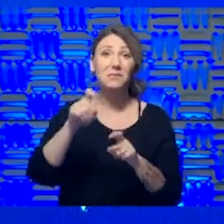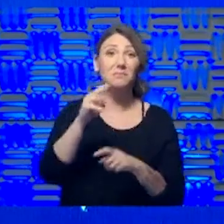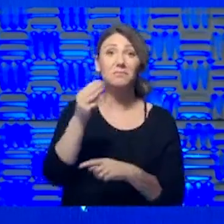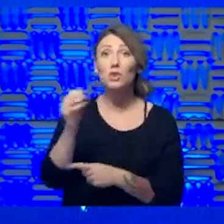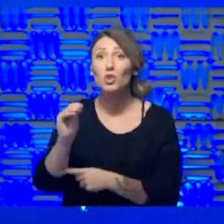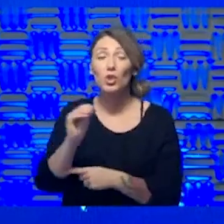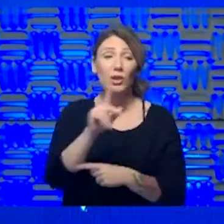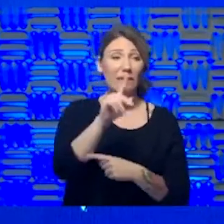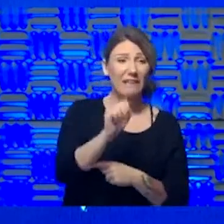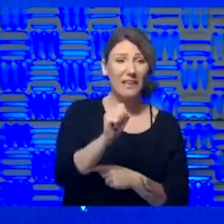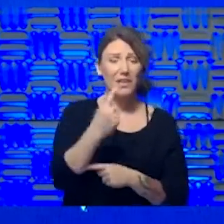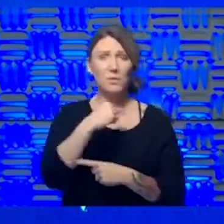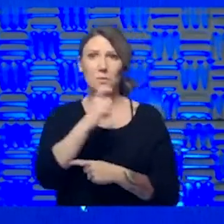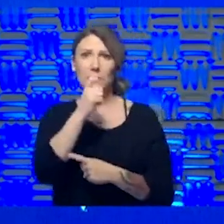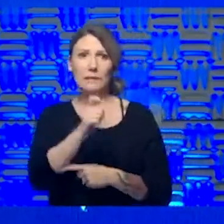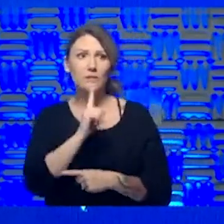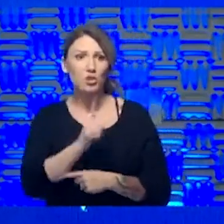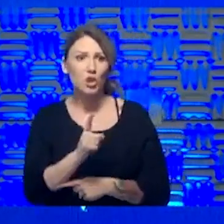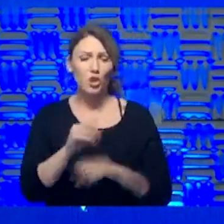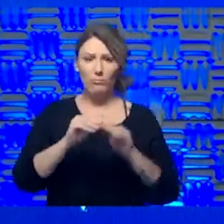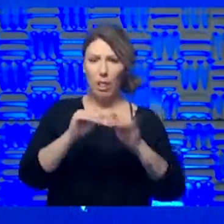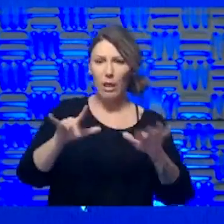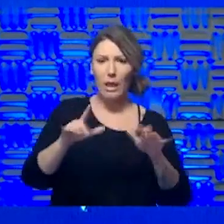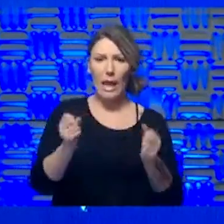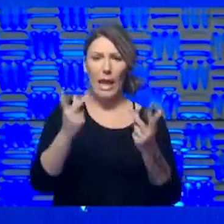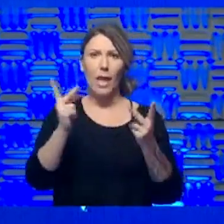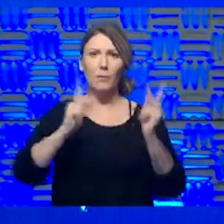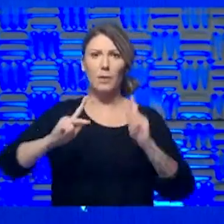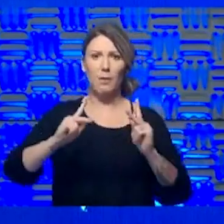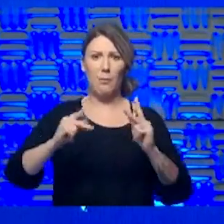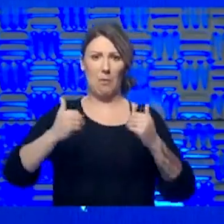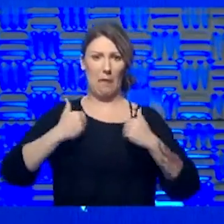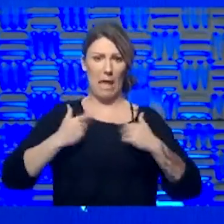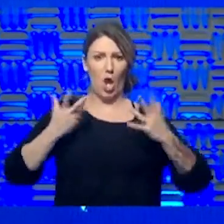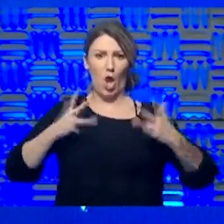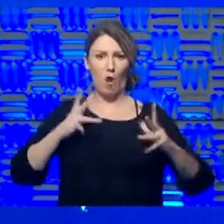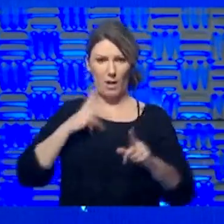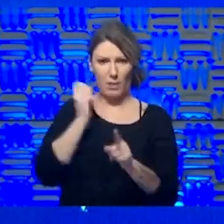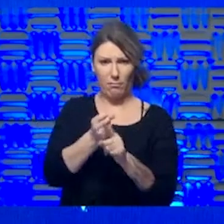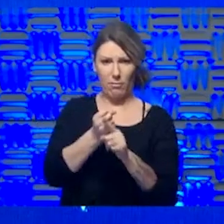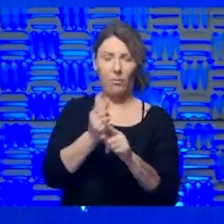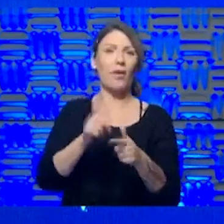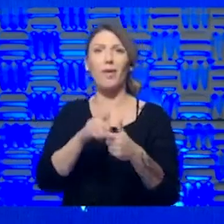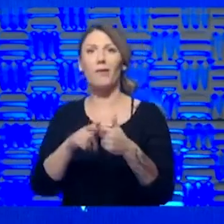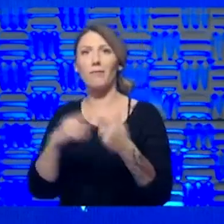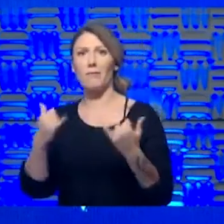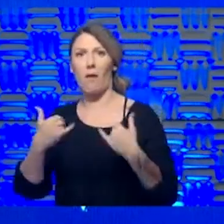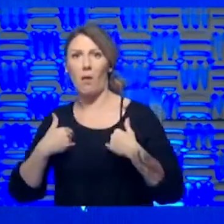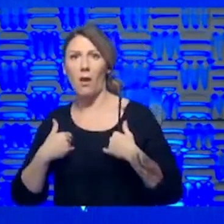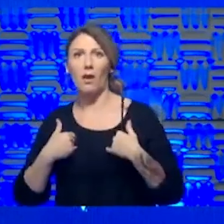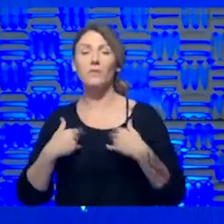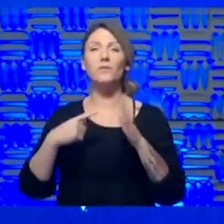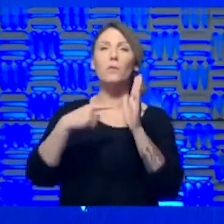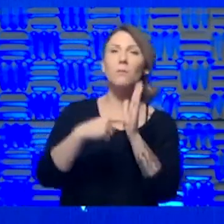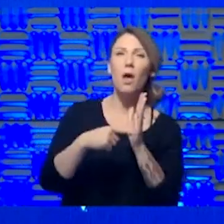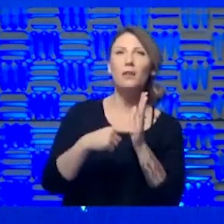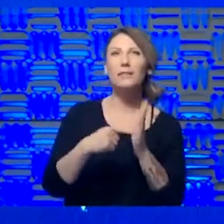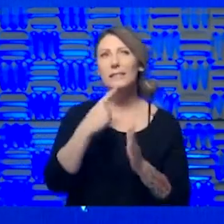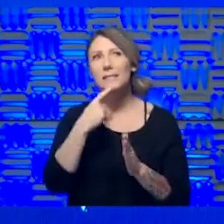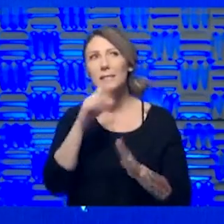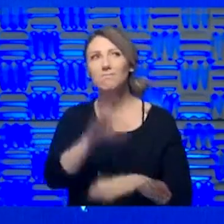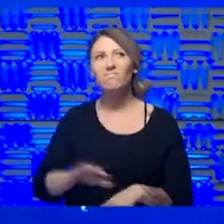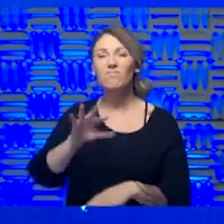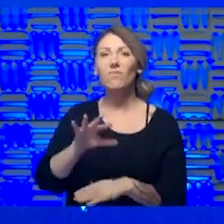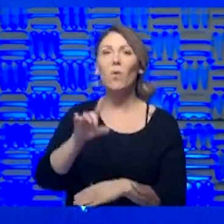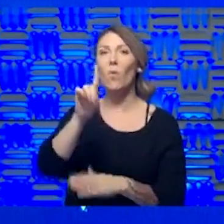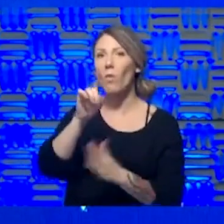about the distribution of the disease and how many people had it right from the outset. So that's been a challenge. So the model has said like 1,700 deaths in Missouri,